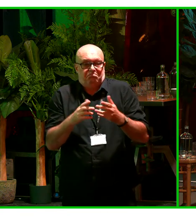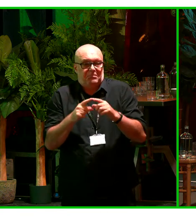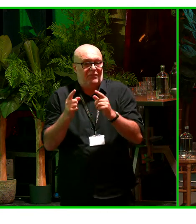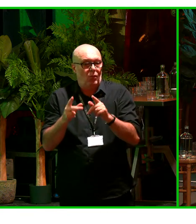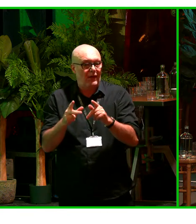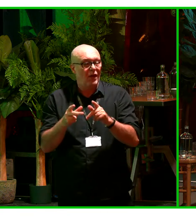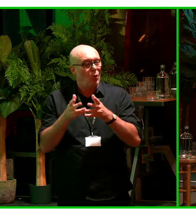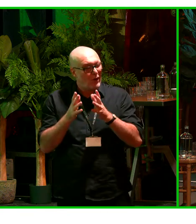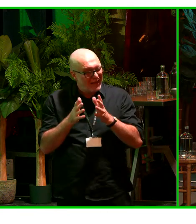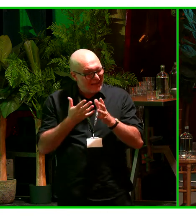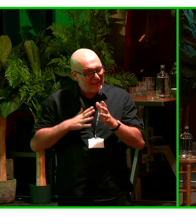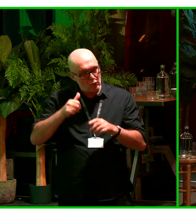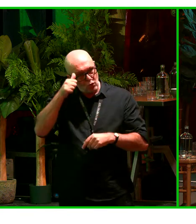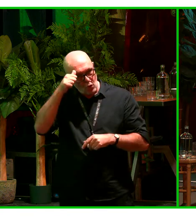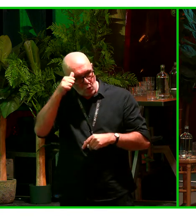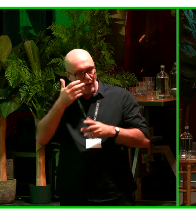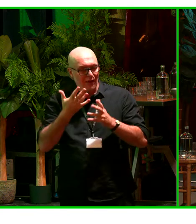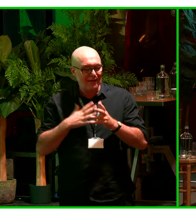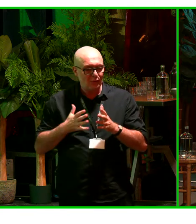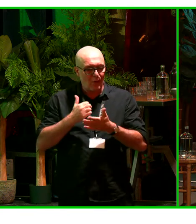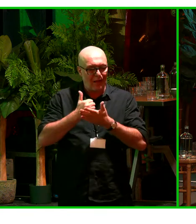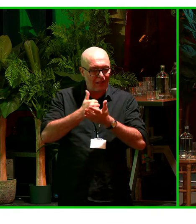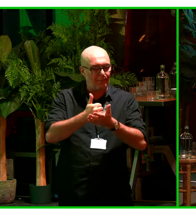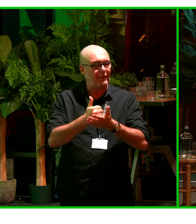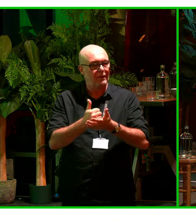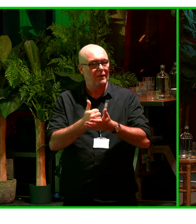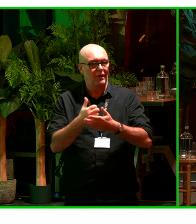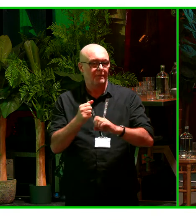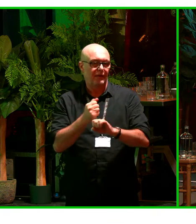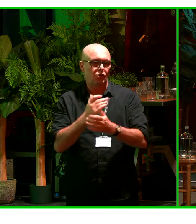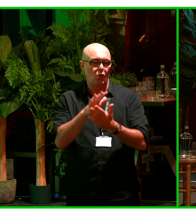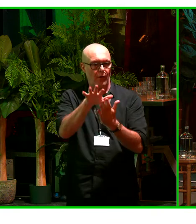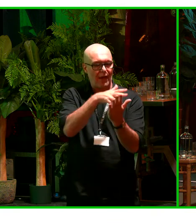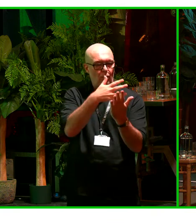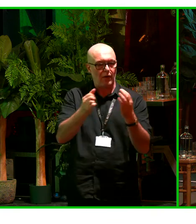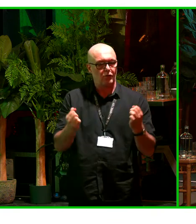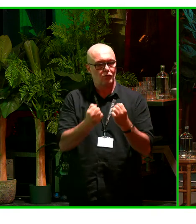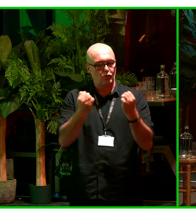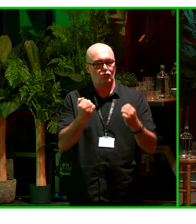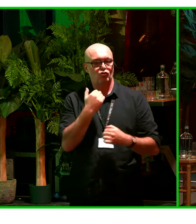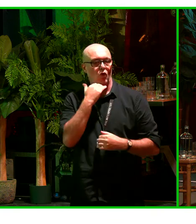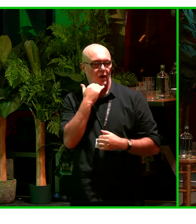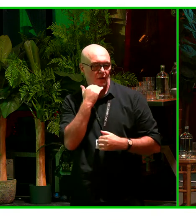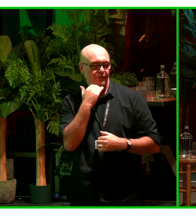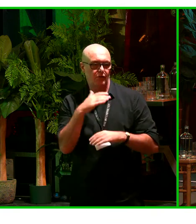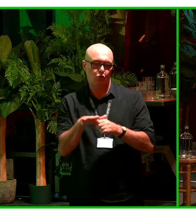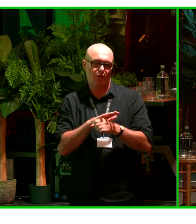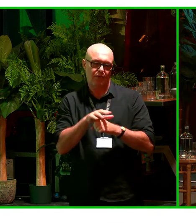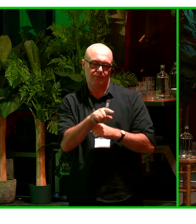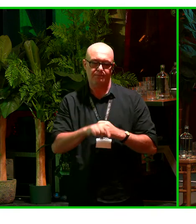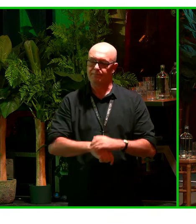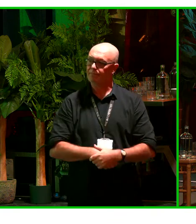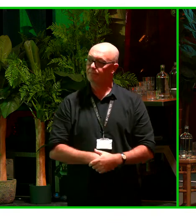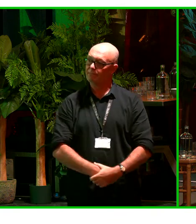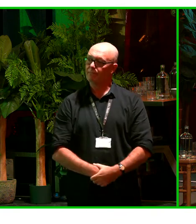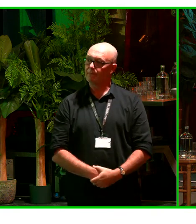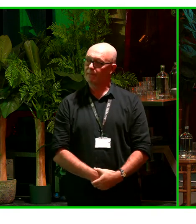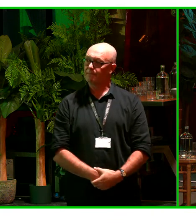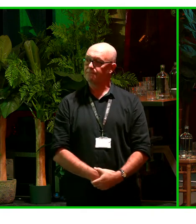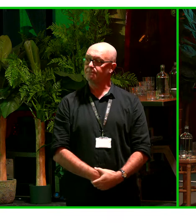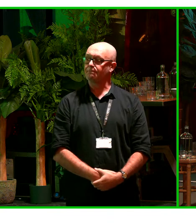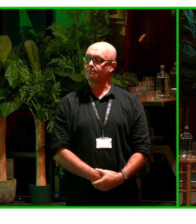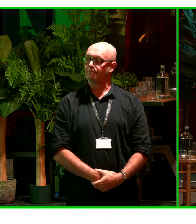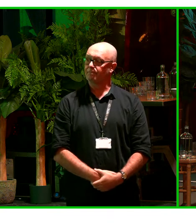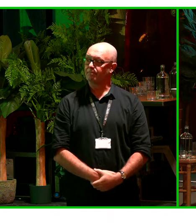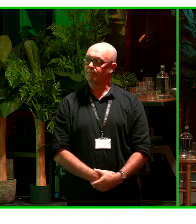help you accommodate what you need on our network. So pretty much we all need to work together and we all are part of